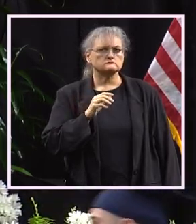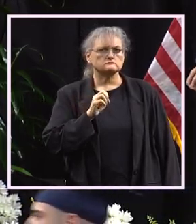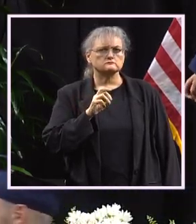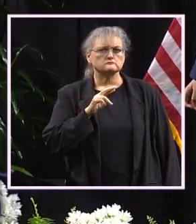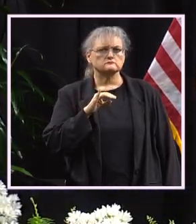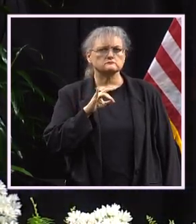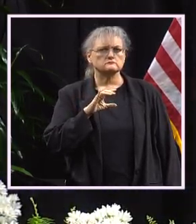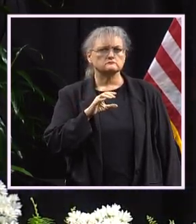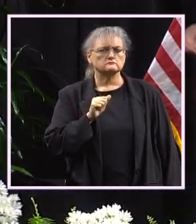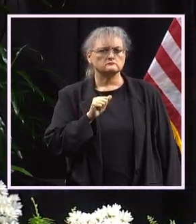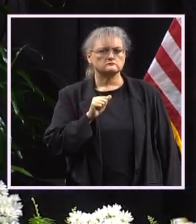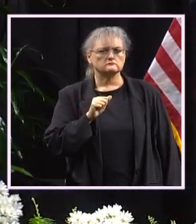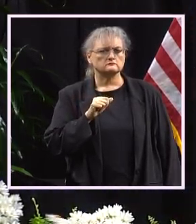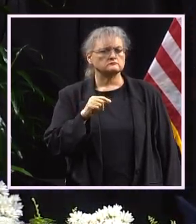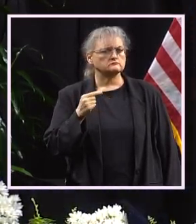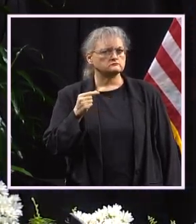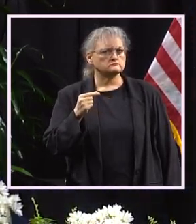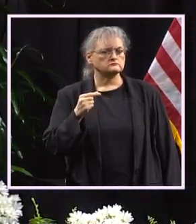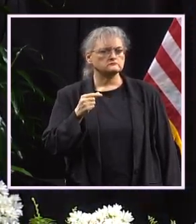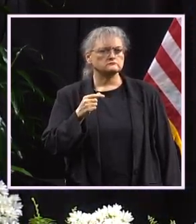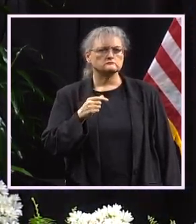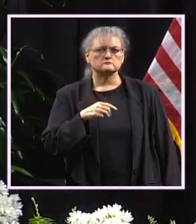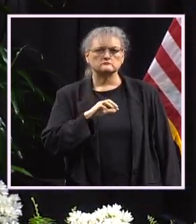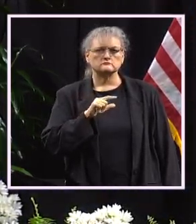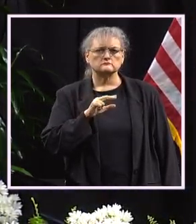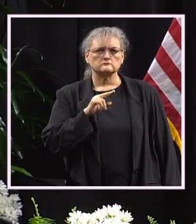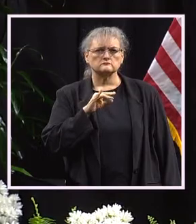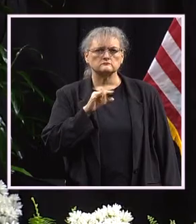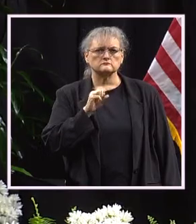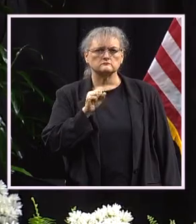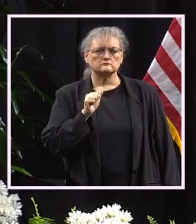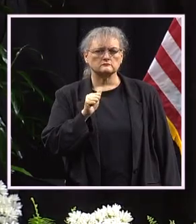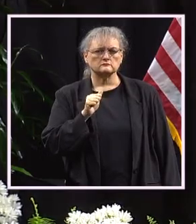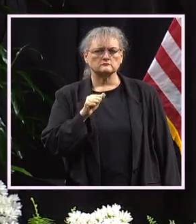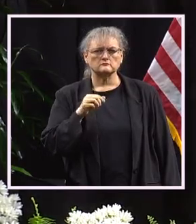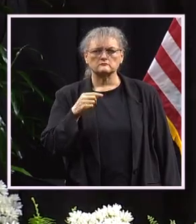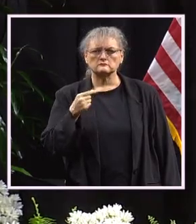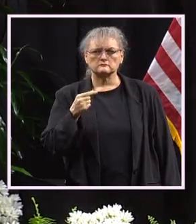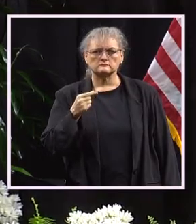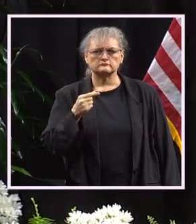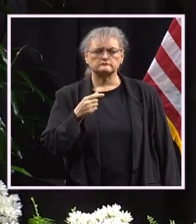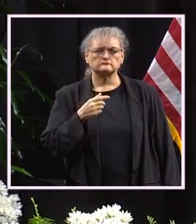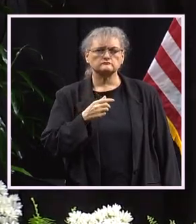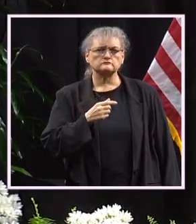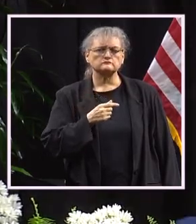Erica Leah Gonzalez. Alyssa Nicole Bram.